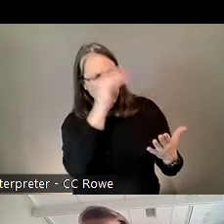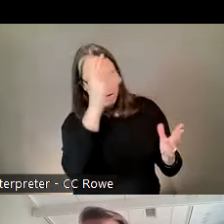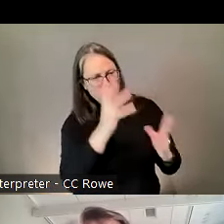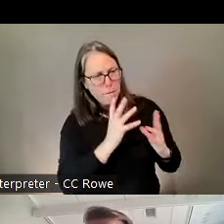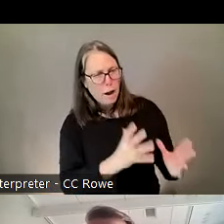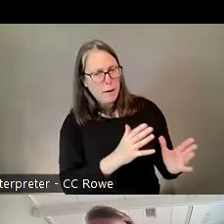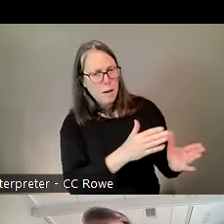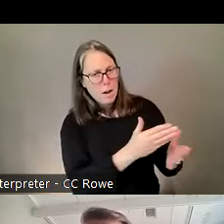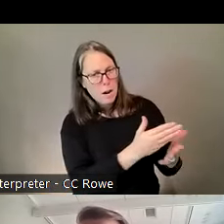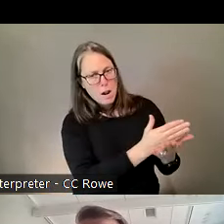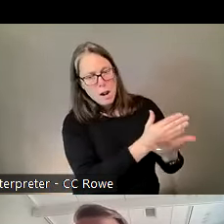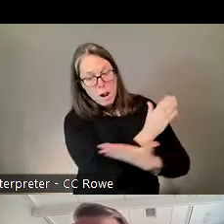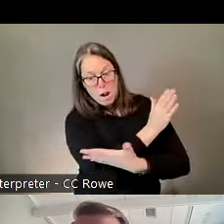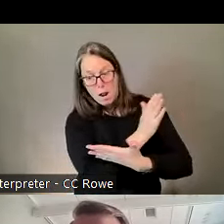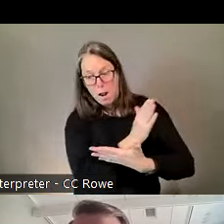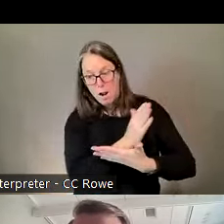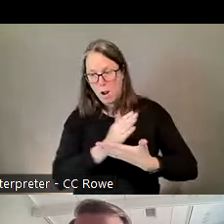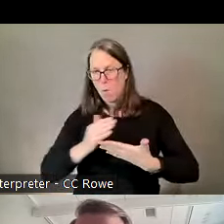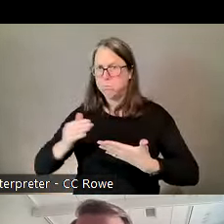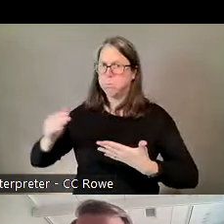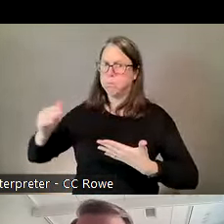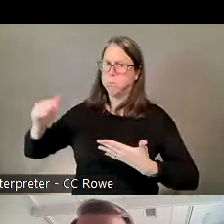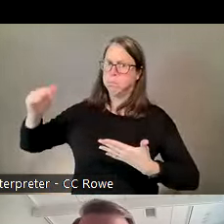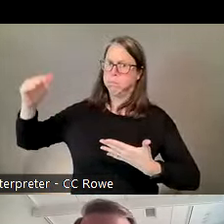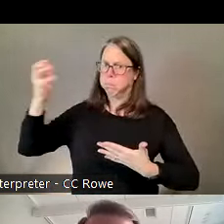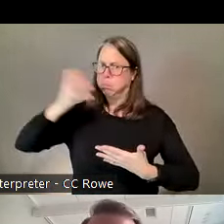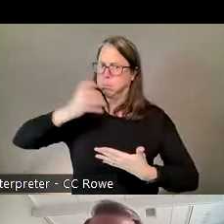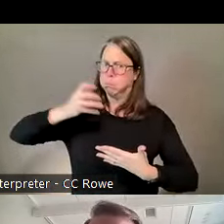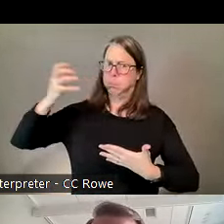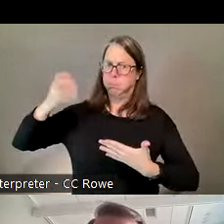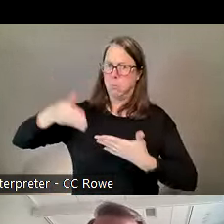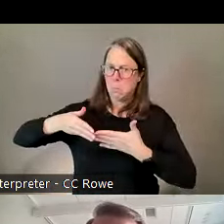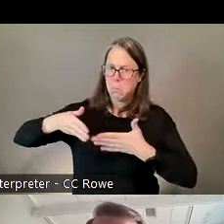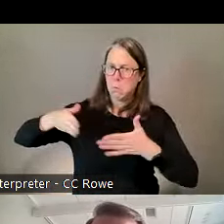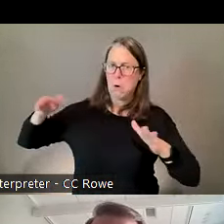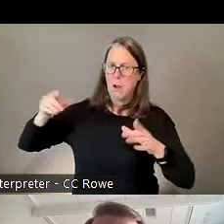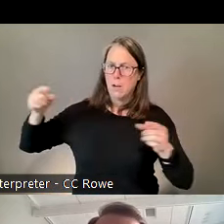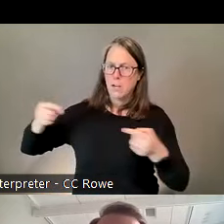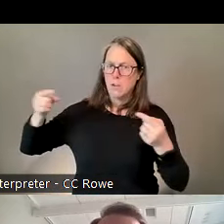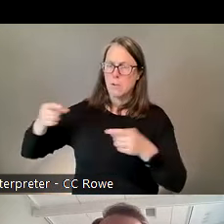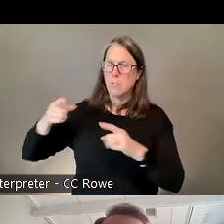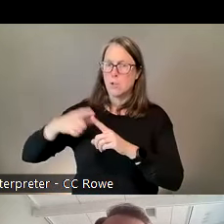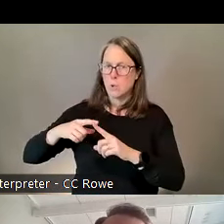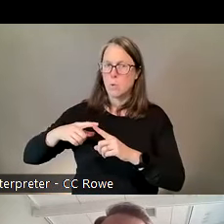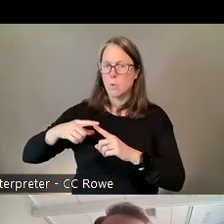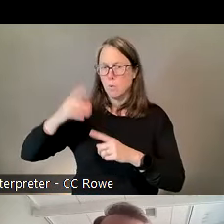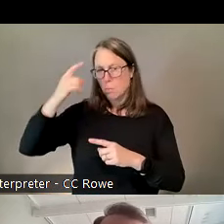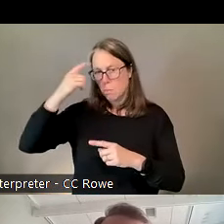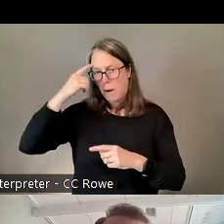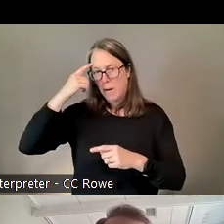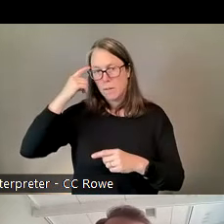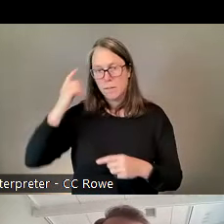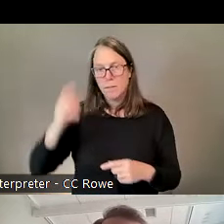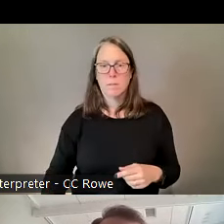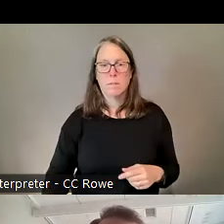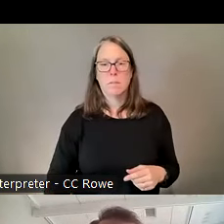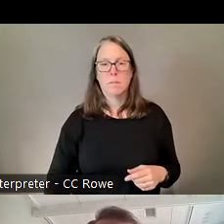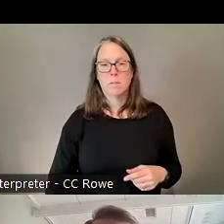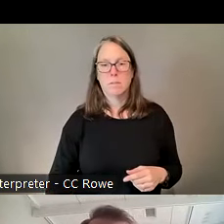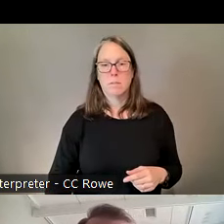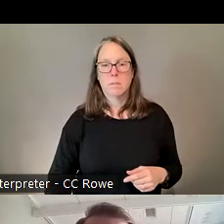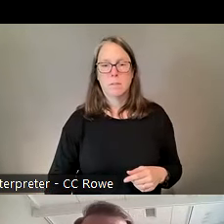to much more broad injuries to the brain that are encompassing a lot more features. So these are the things